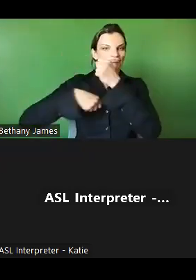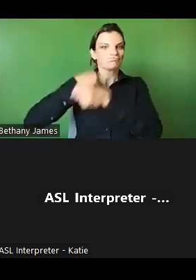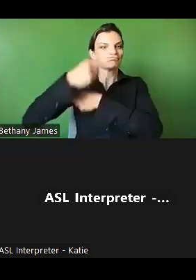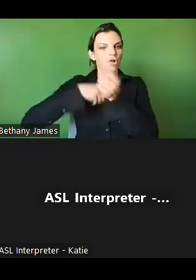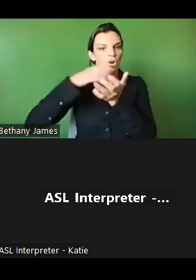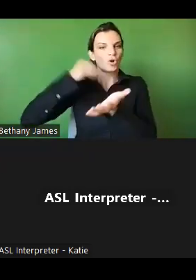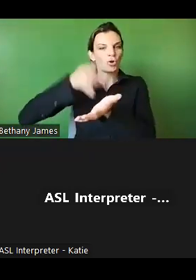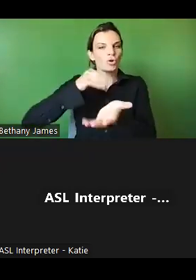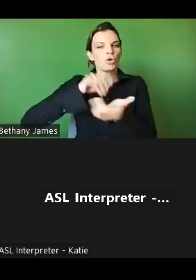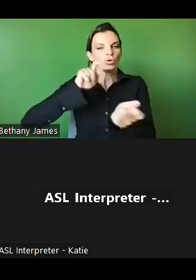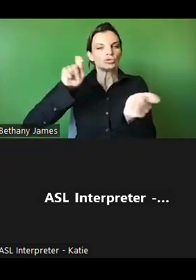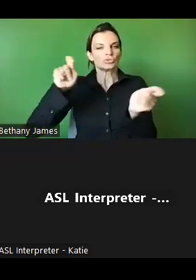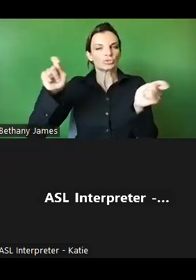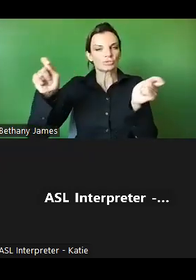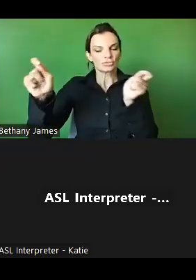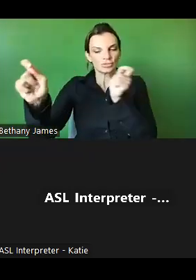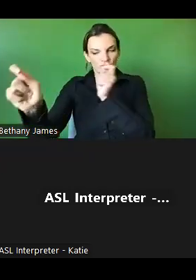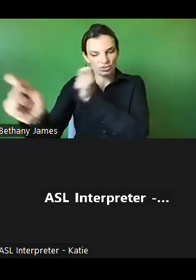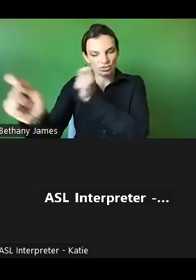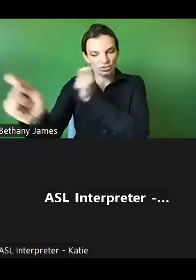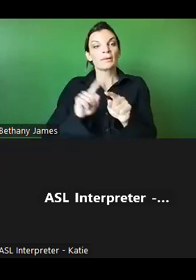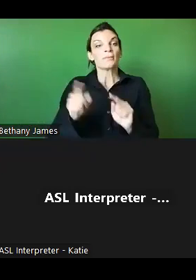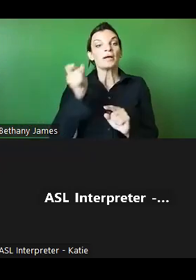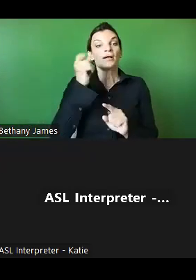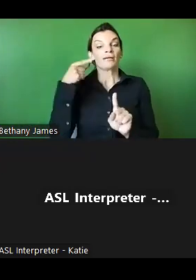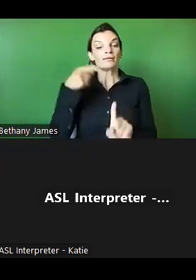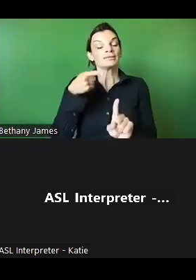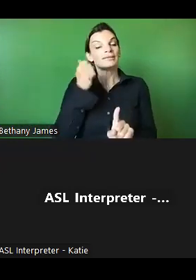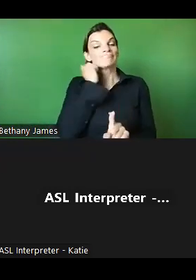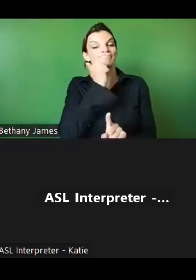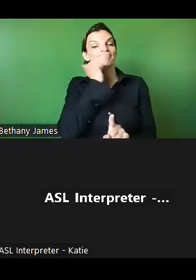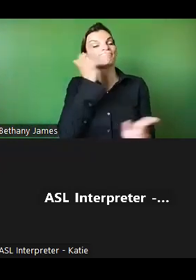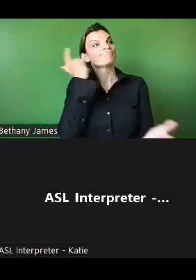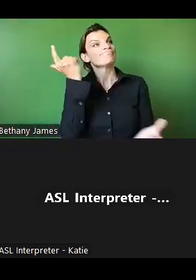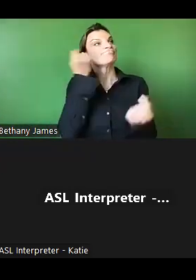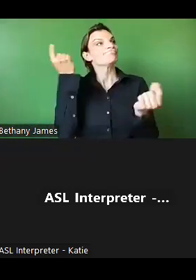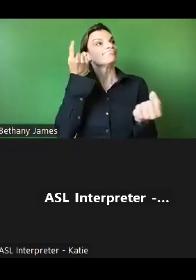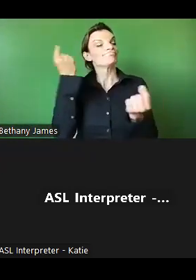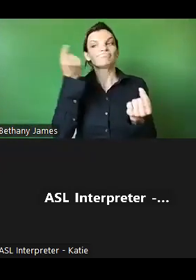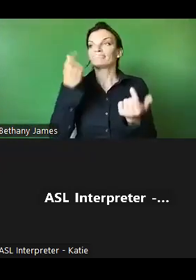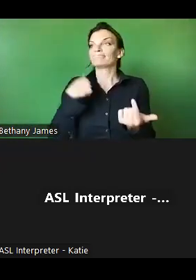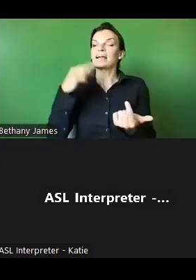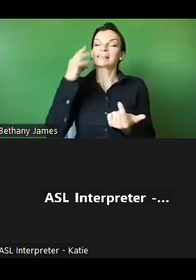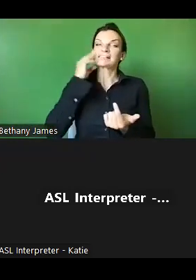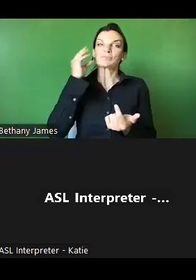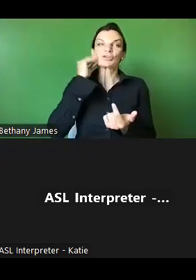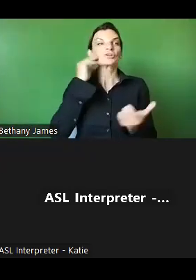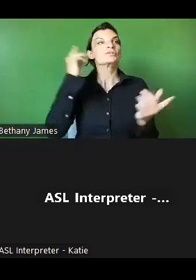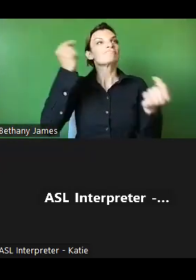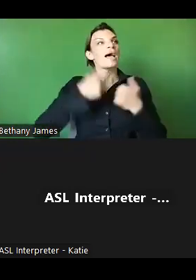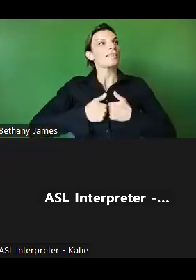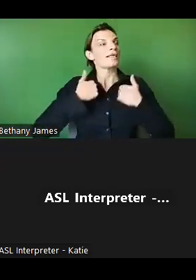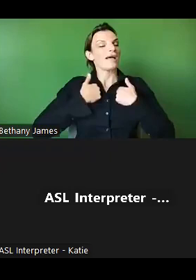creep runs the risk of turning everyday experiences into a kind of sickness or pathology,